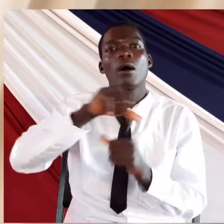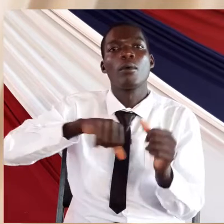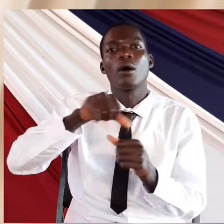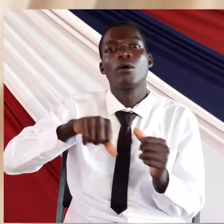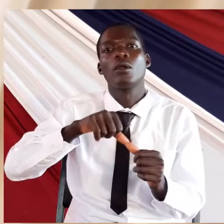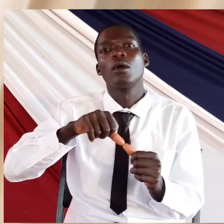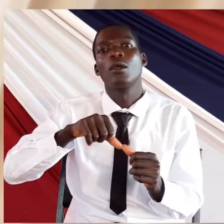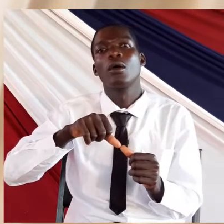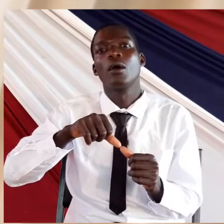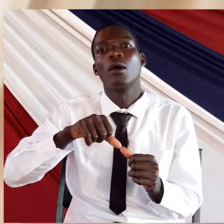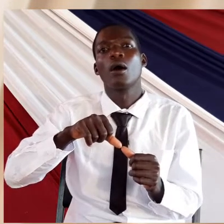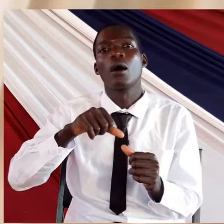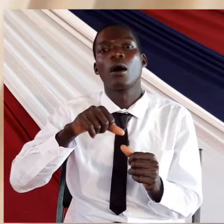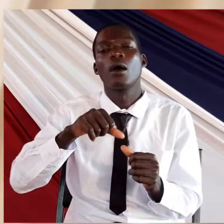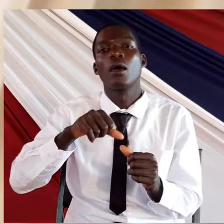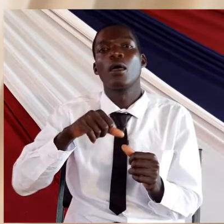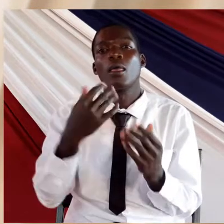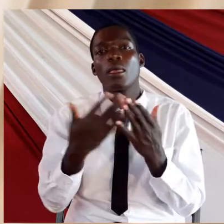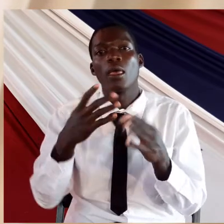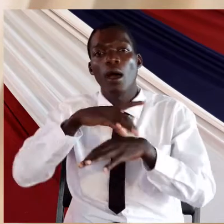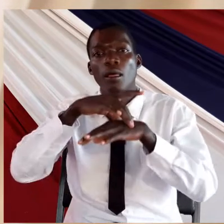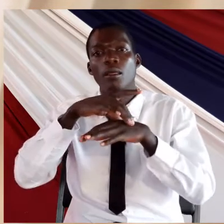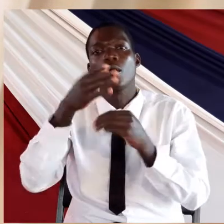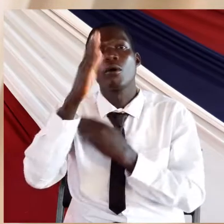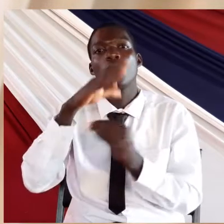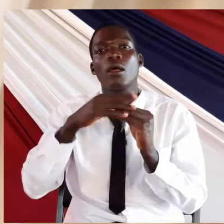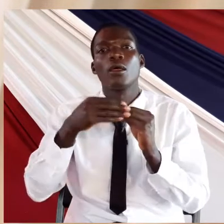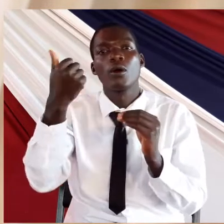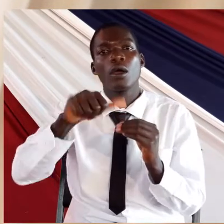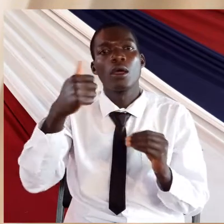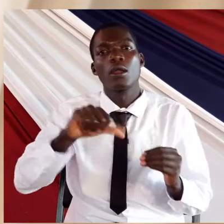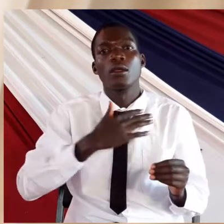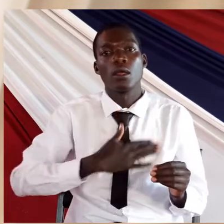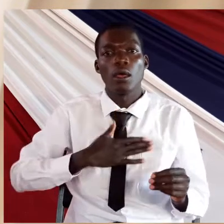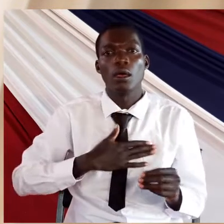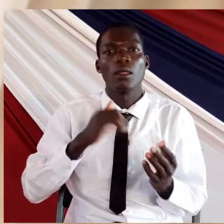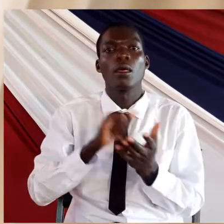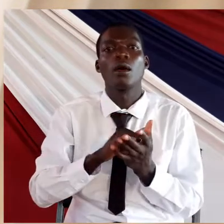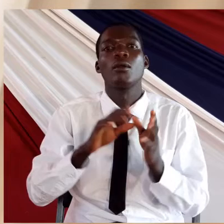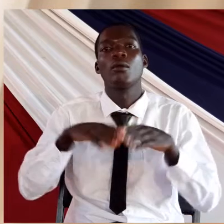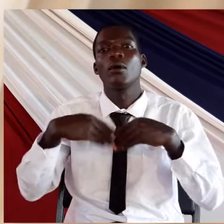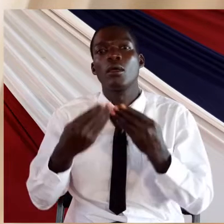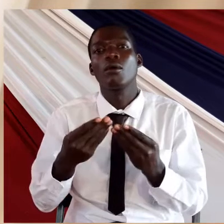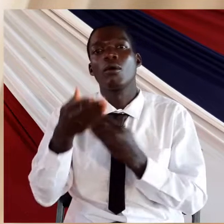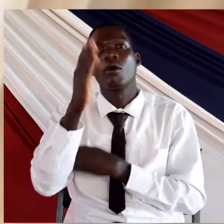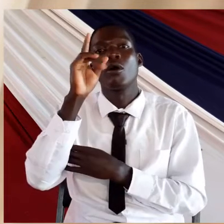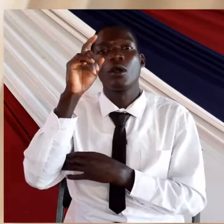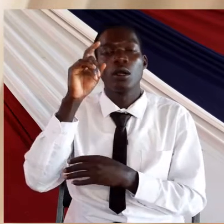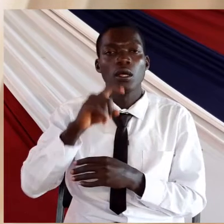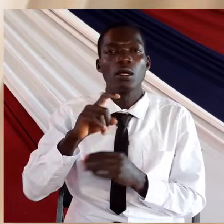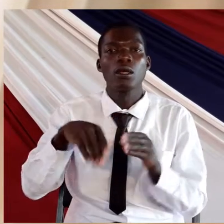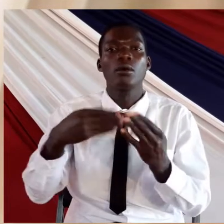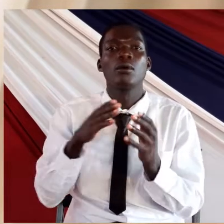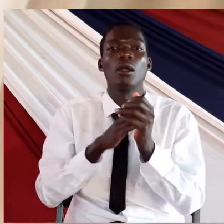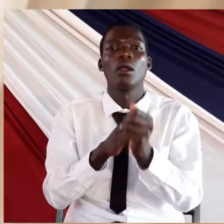handiwork of God's creation. Yes. Any science that goes contrary to what God did, I think, is